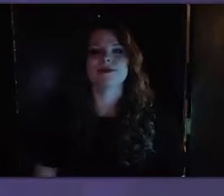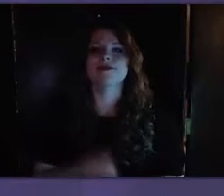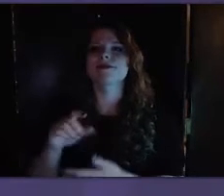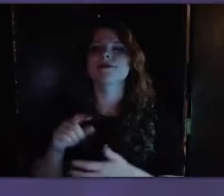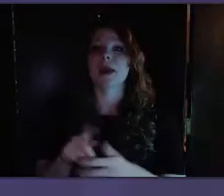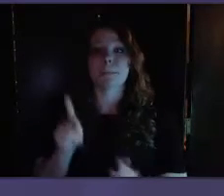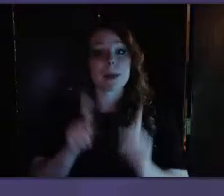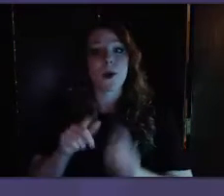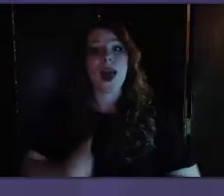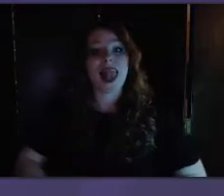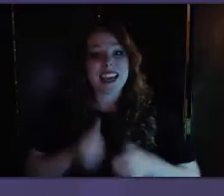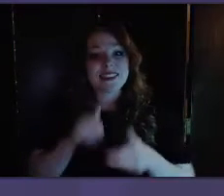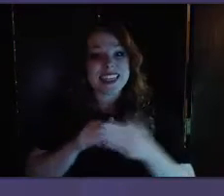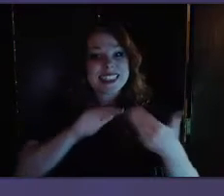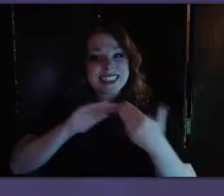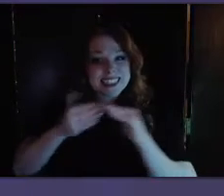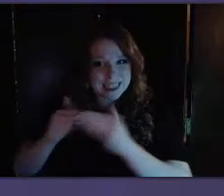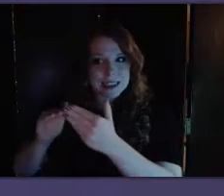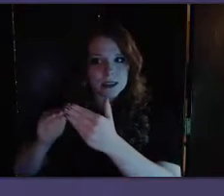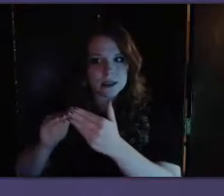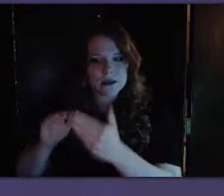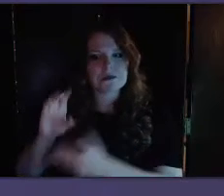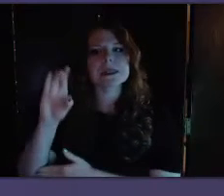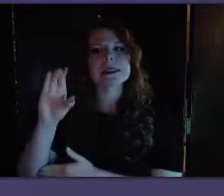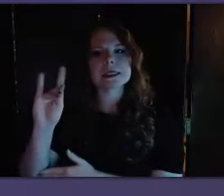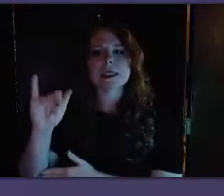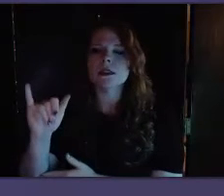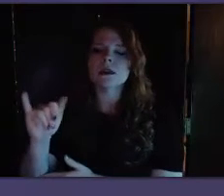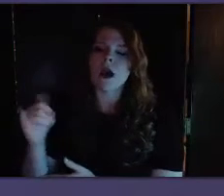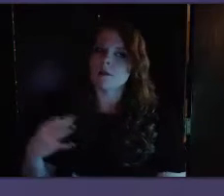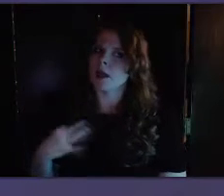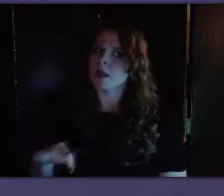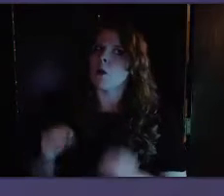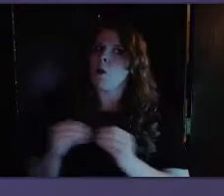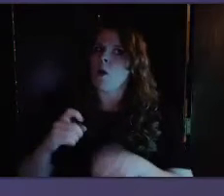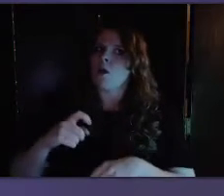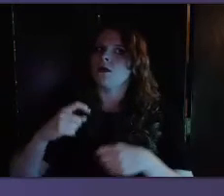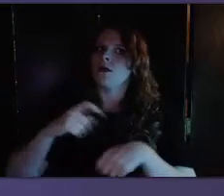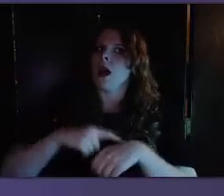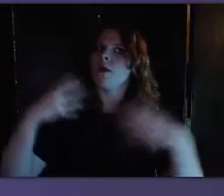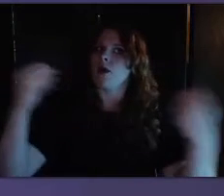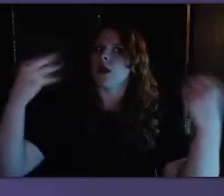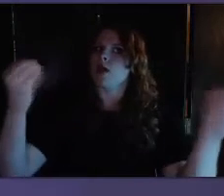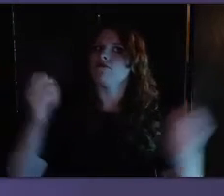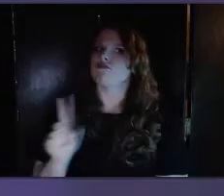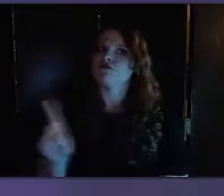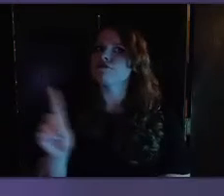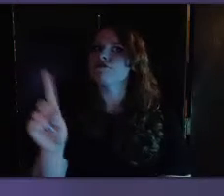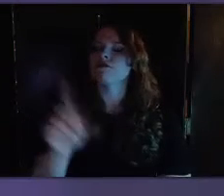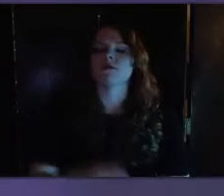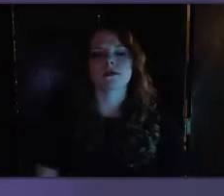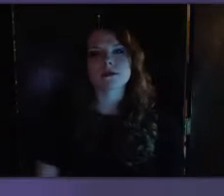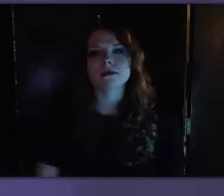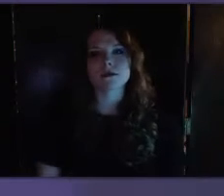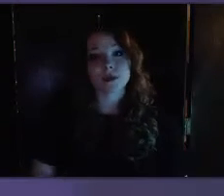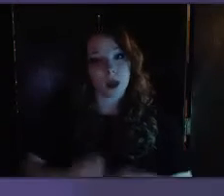A. People who live in cities have especially benefited from extra time outdoors. The answer